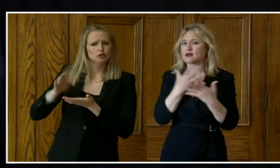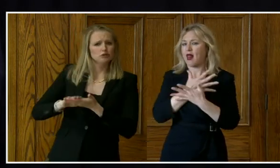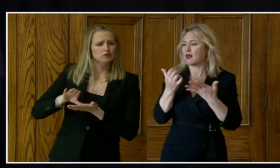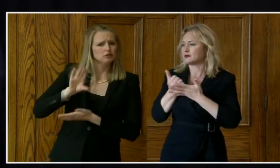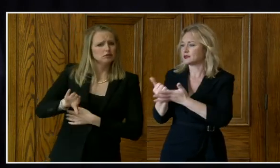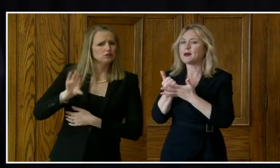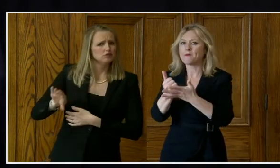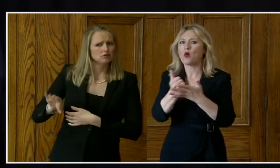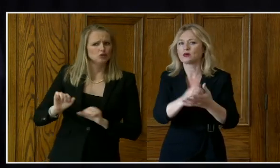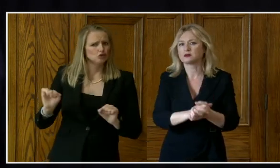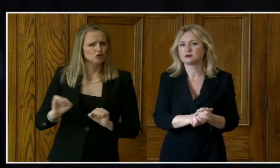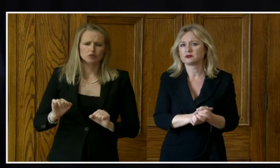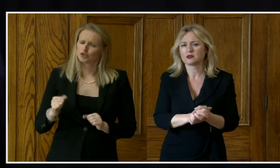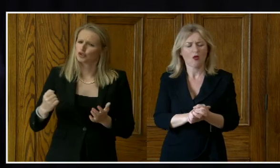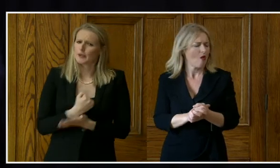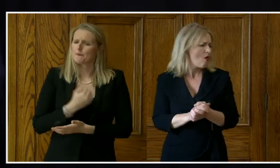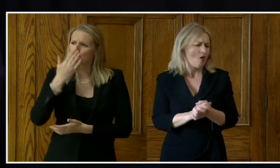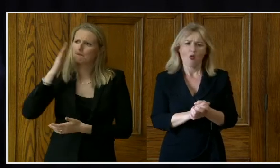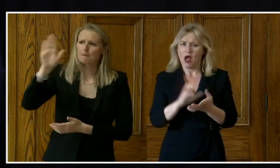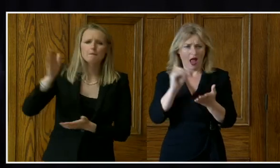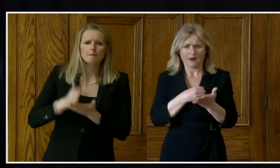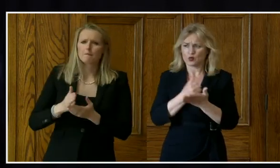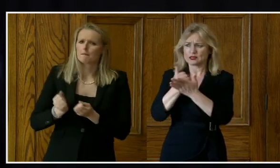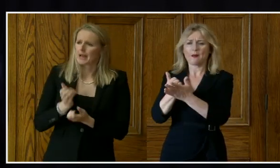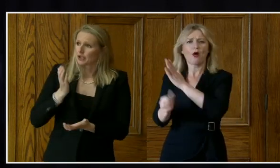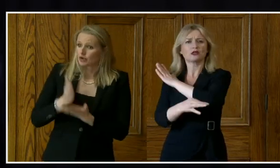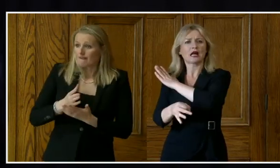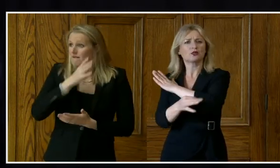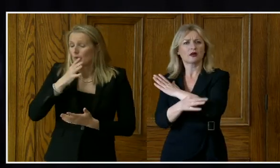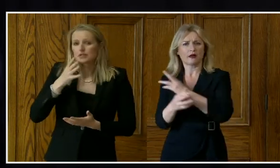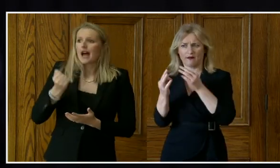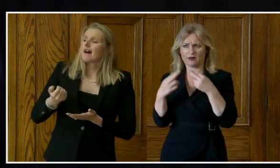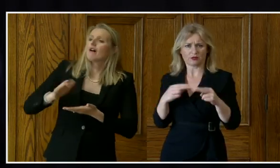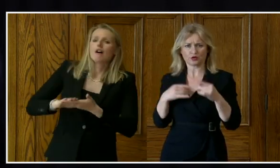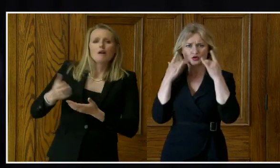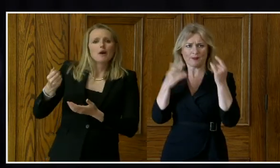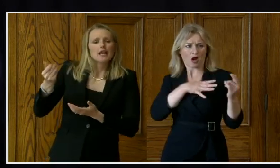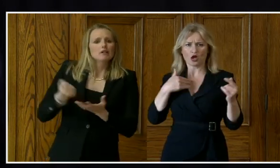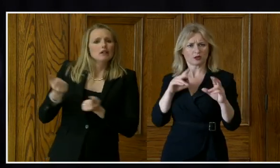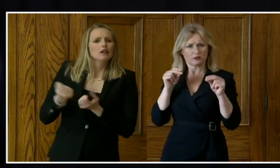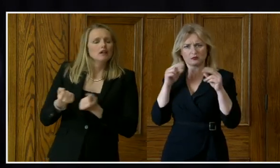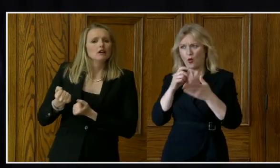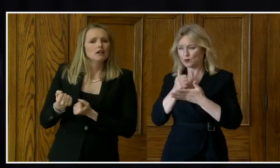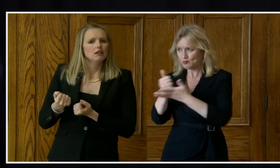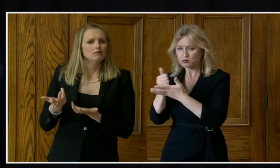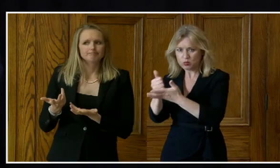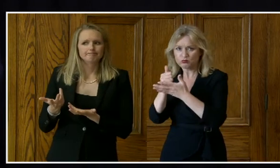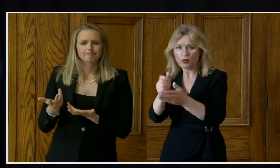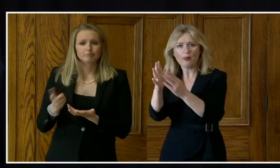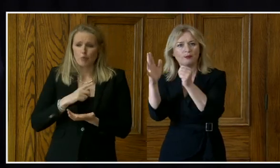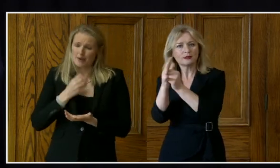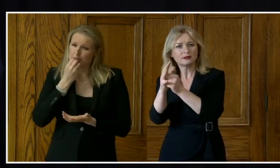shameful if agriculture did not get support to get to the other side of coronavirus and rekindle that vibrant